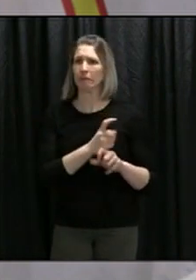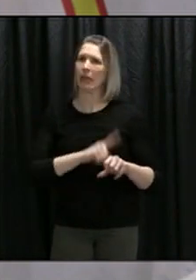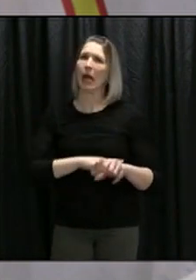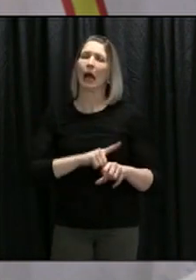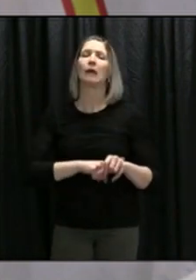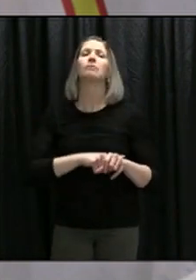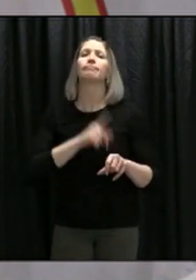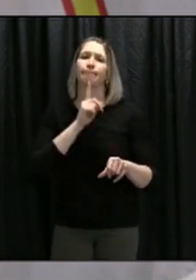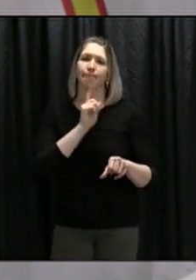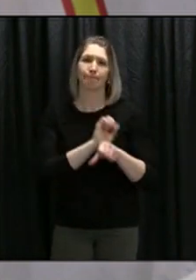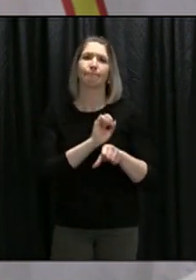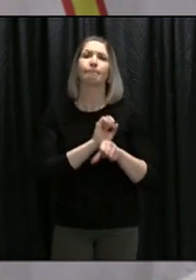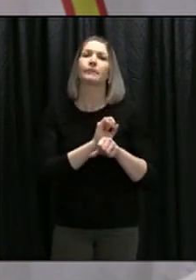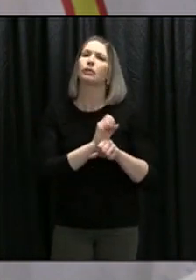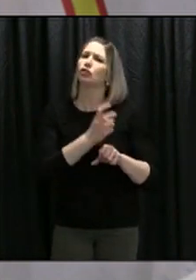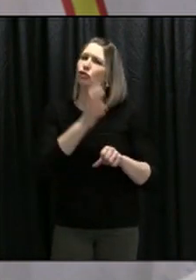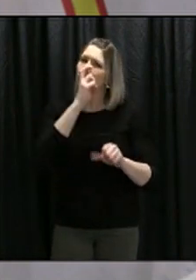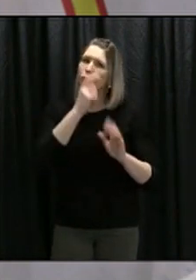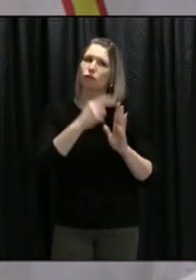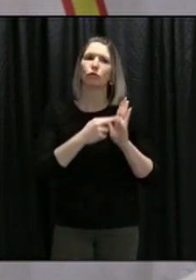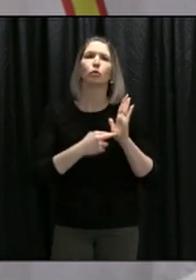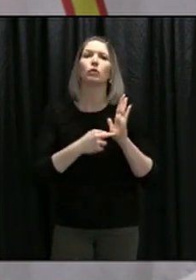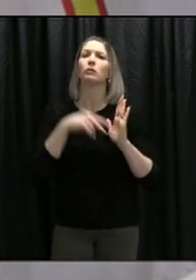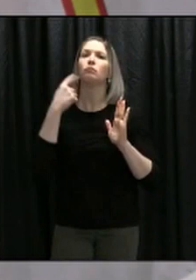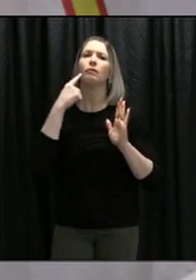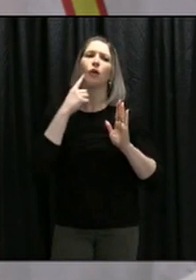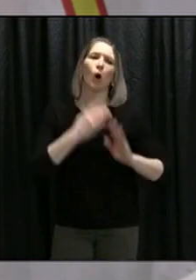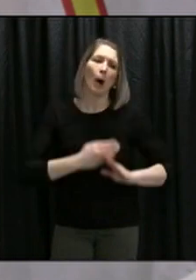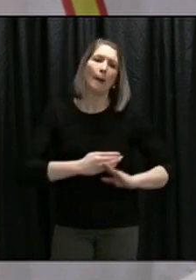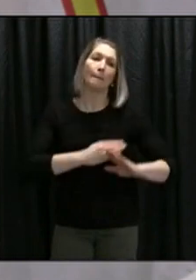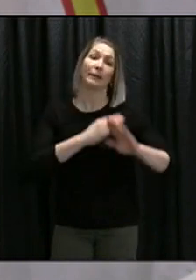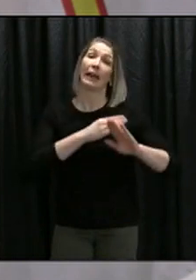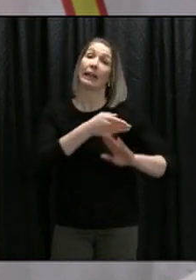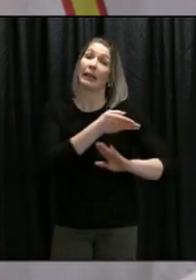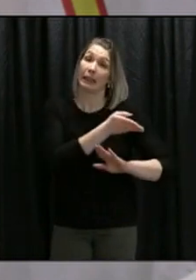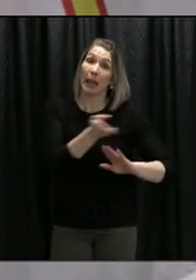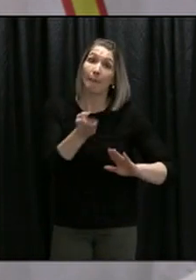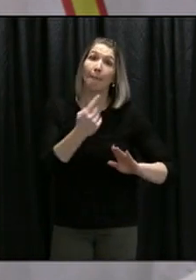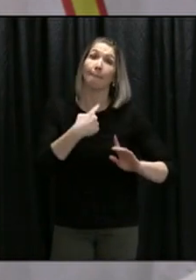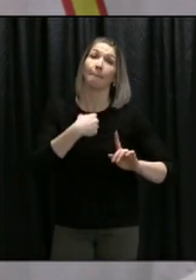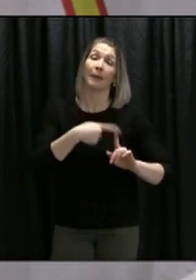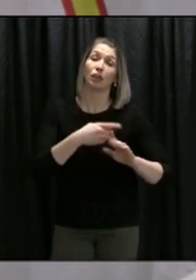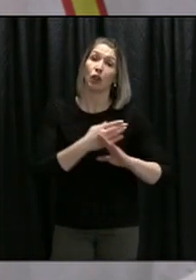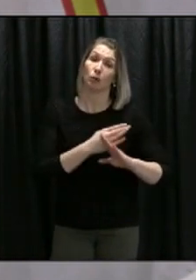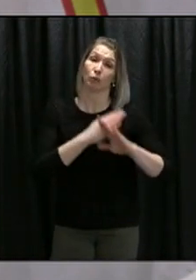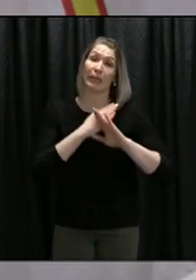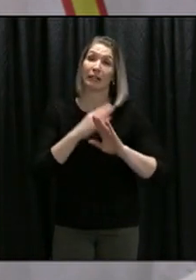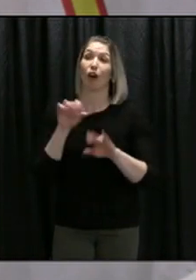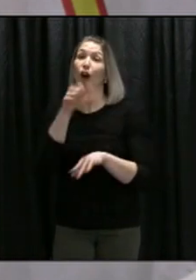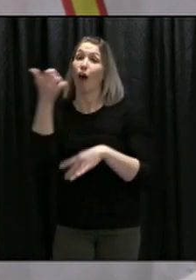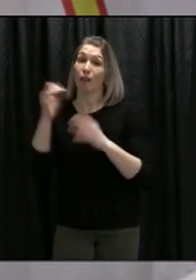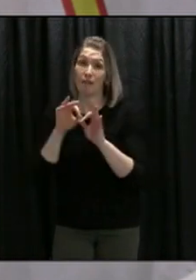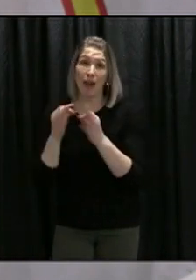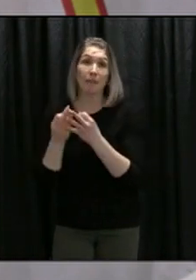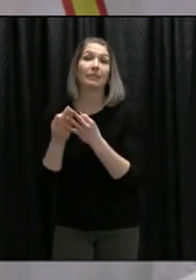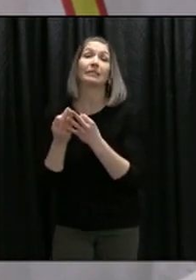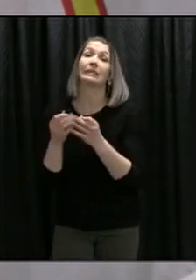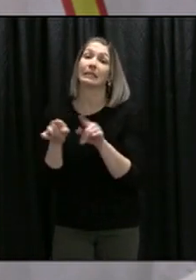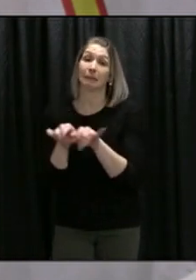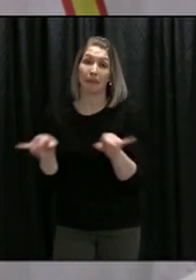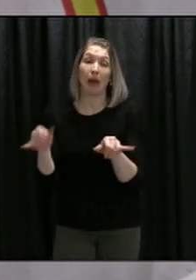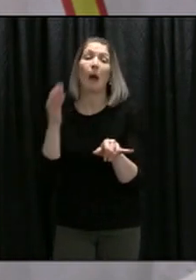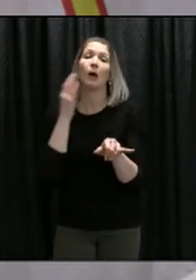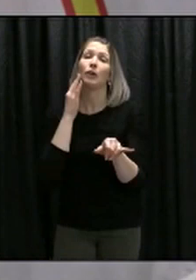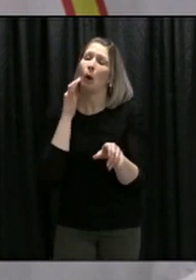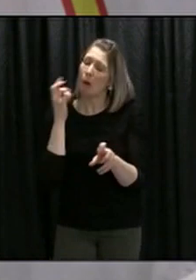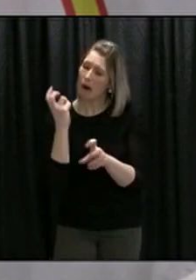to put in some very strict measures to protect people, to protect their families as well. So we know this is very difficult. We're seeing